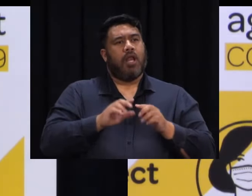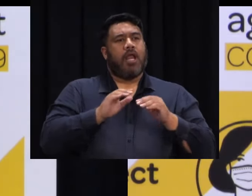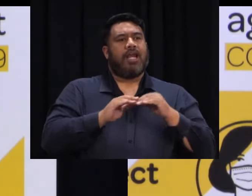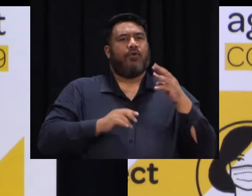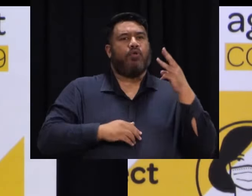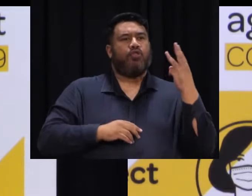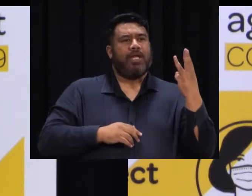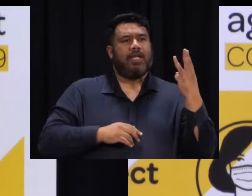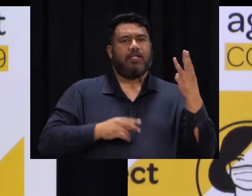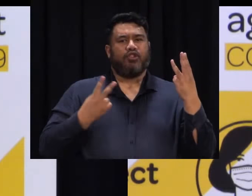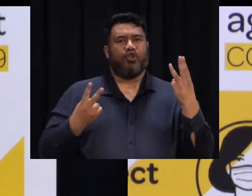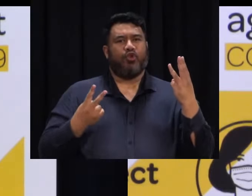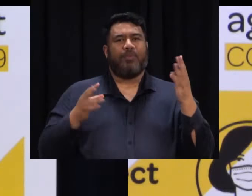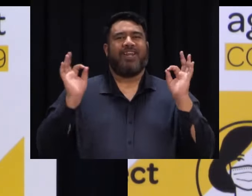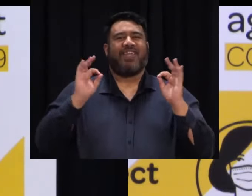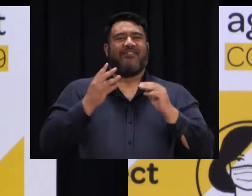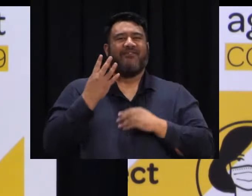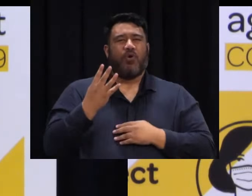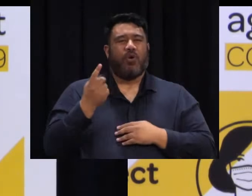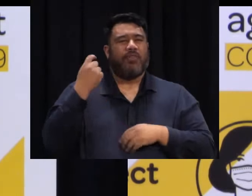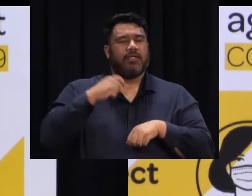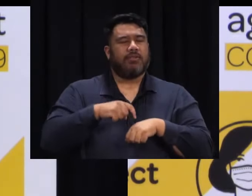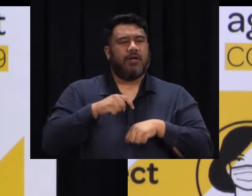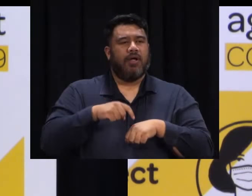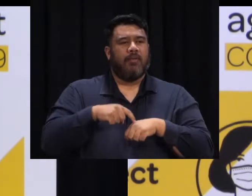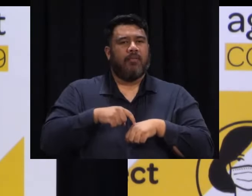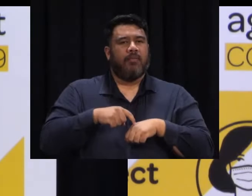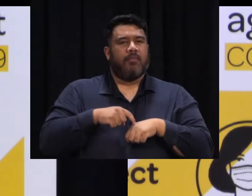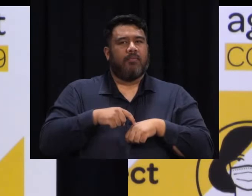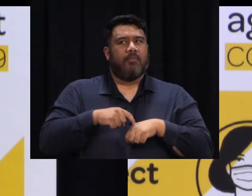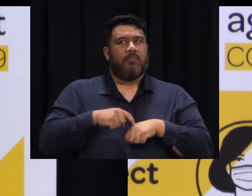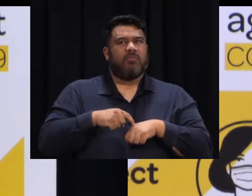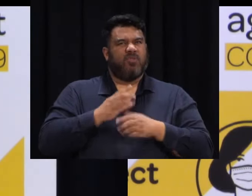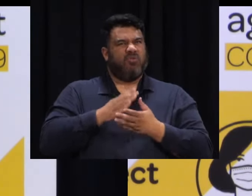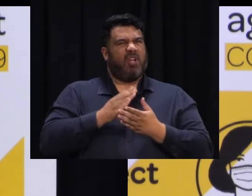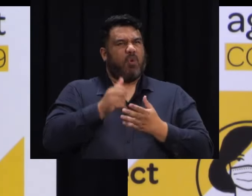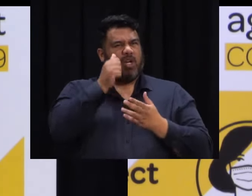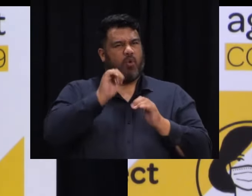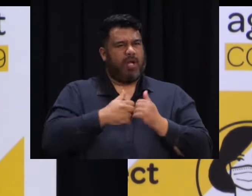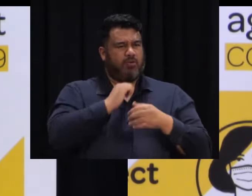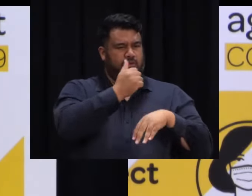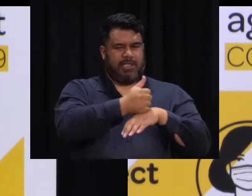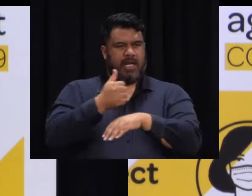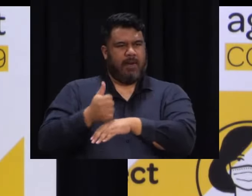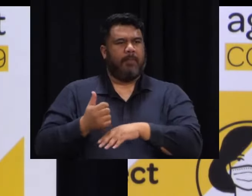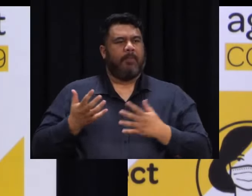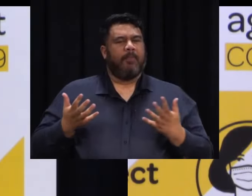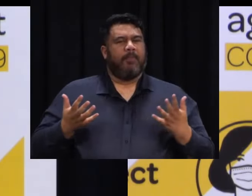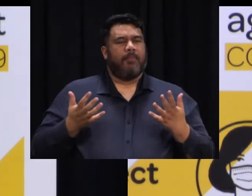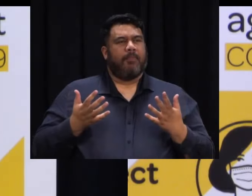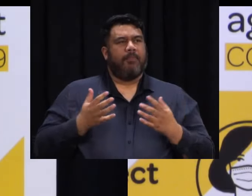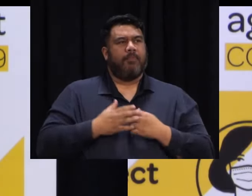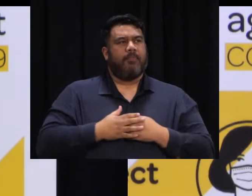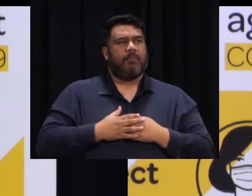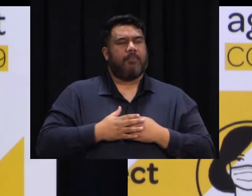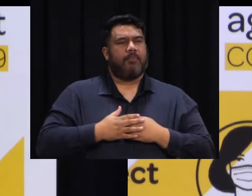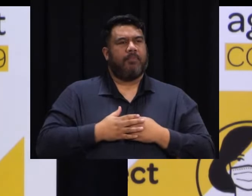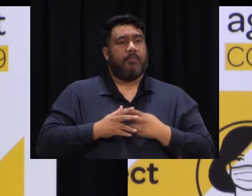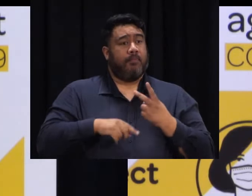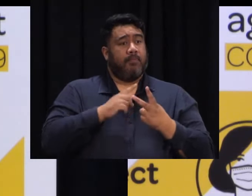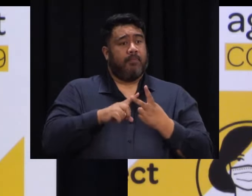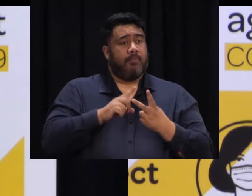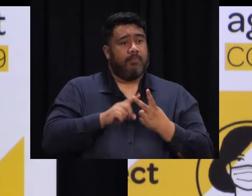4, so we've actually already had the ability to set up what we need at that boundary. So it's not the big jump that we had last time. The second thing I'd say is that